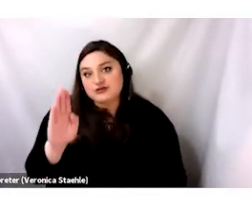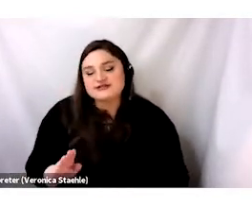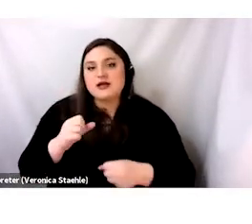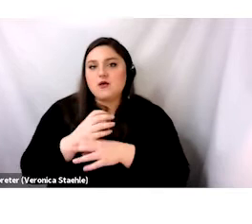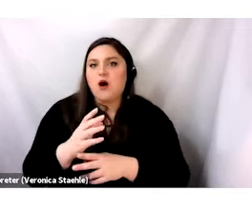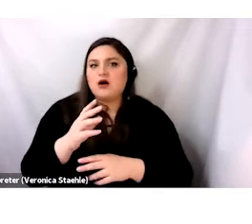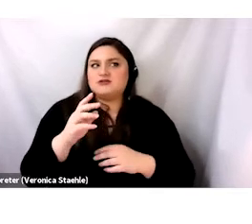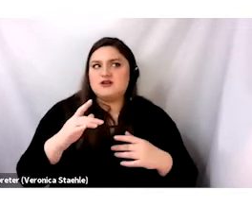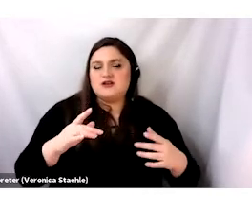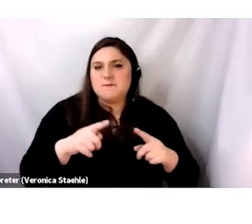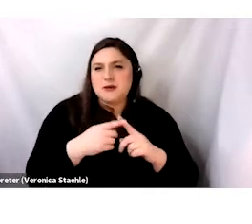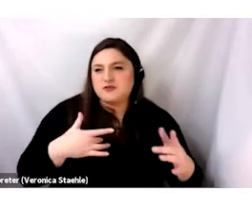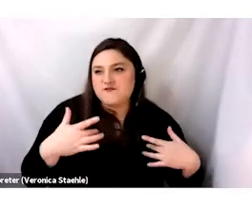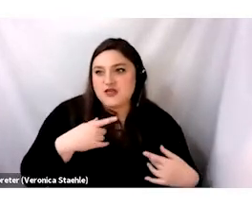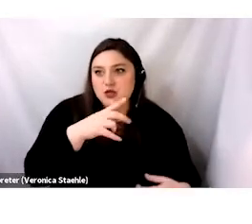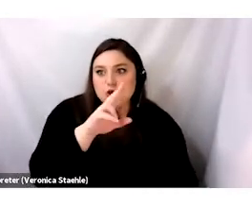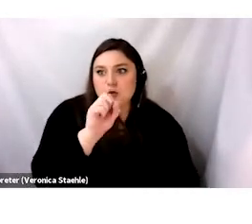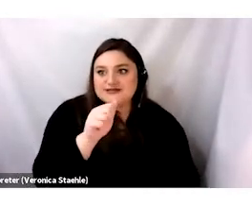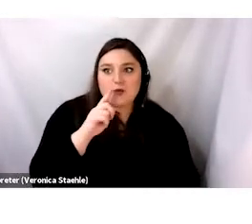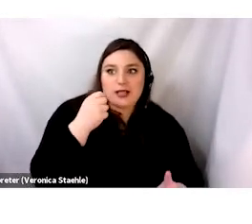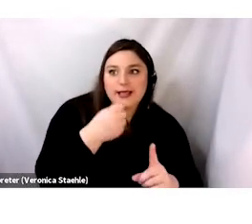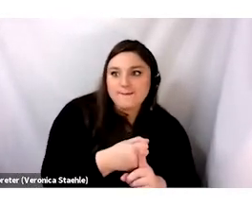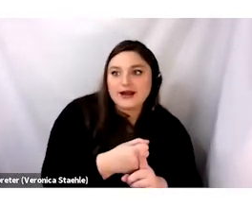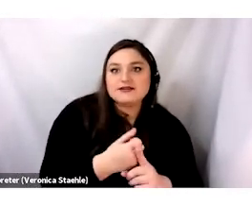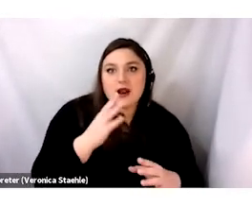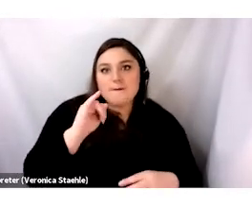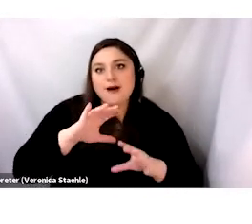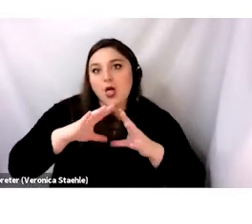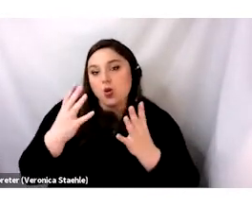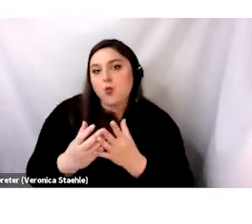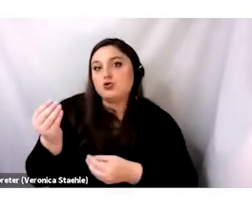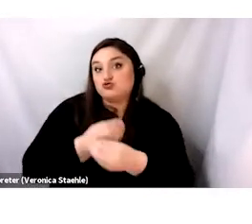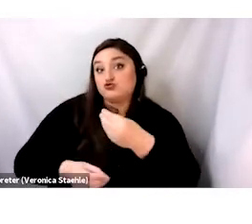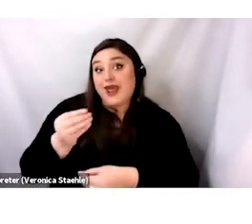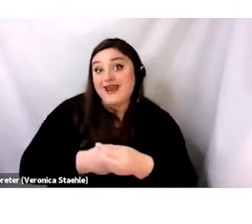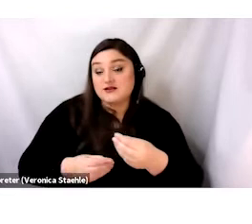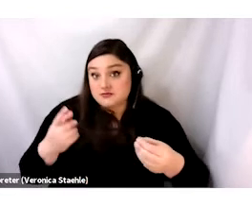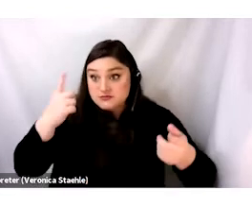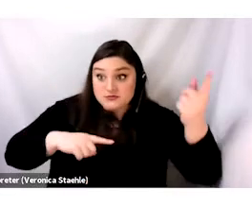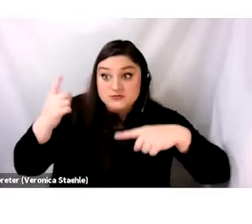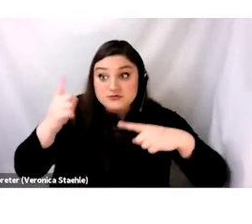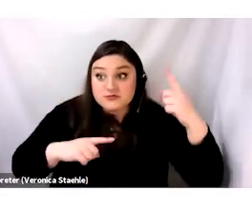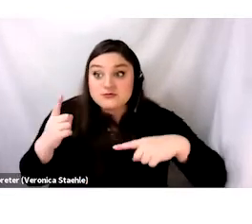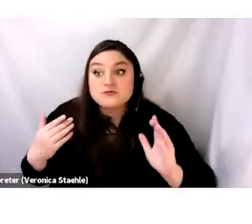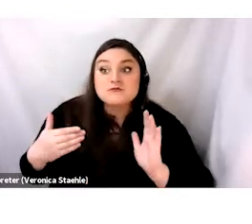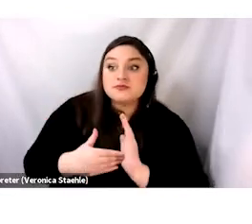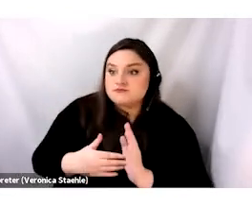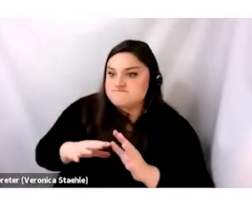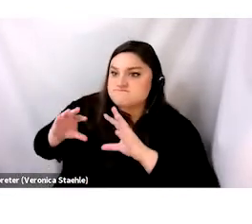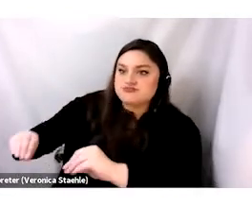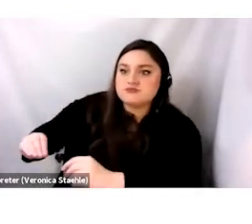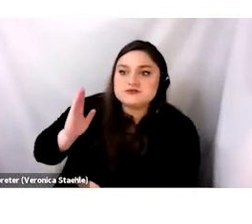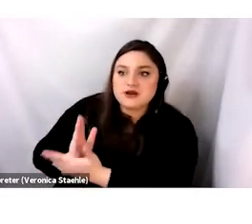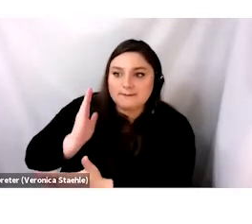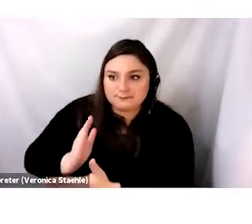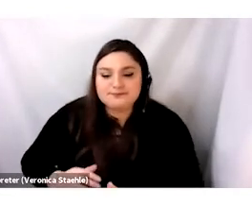subsidies by initiating a World Trade Organization dispute settlement case against certain features of the US cotton